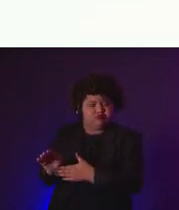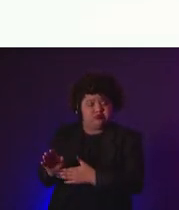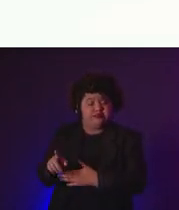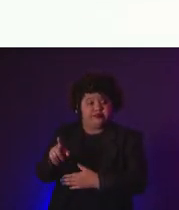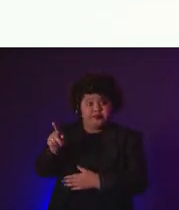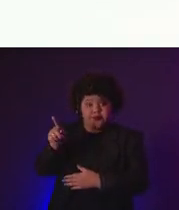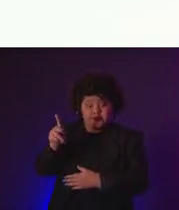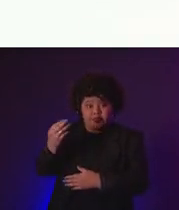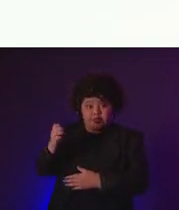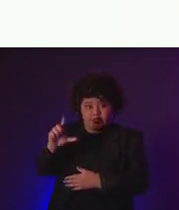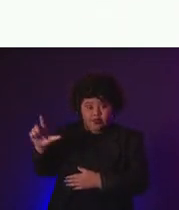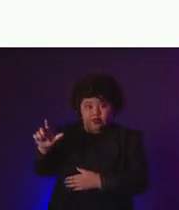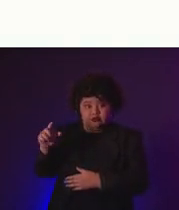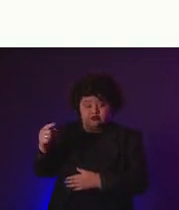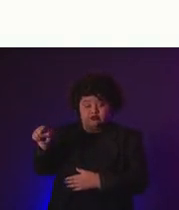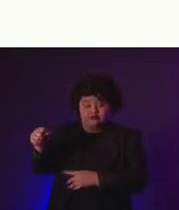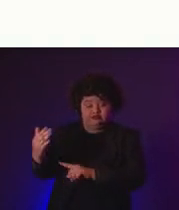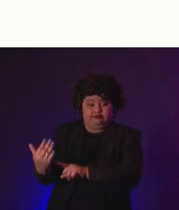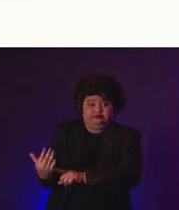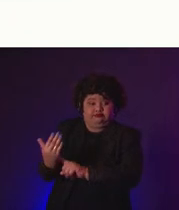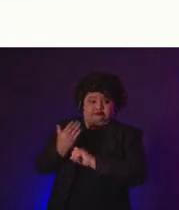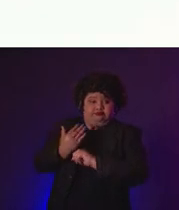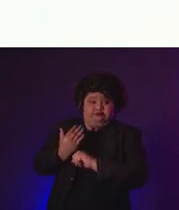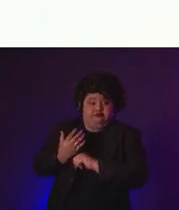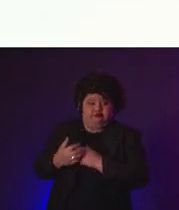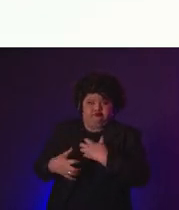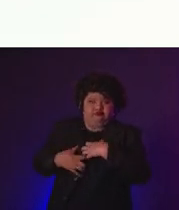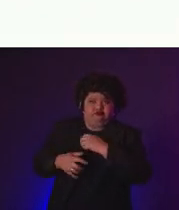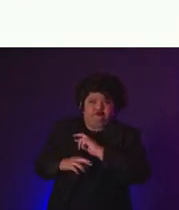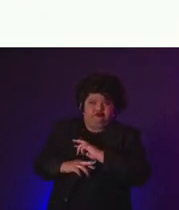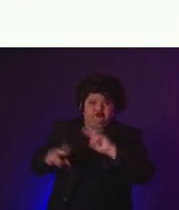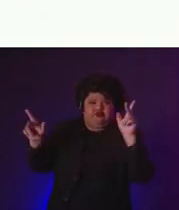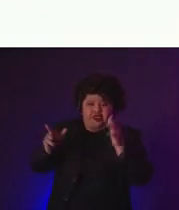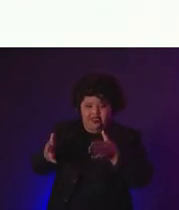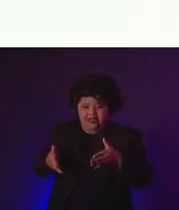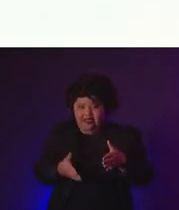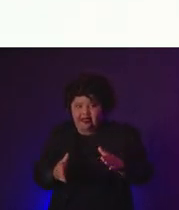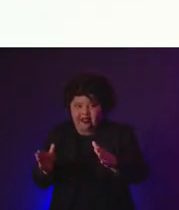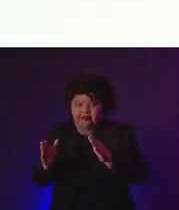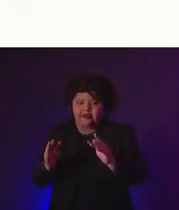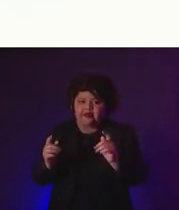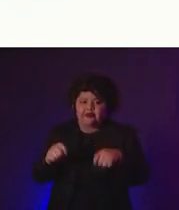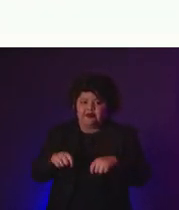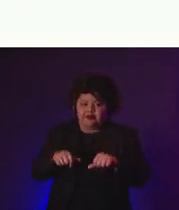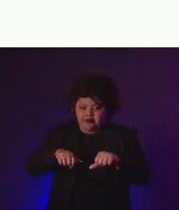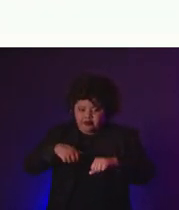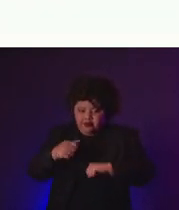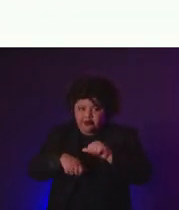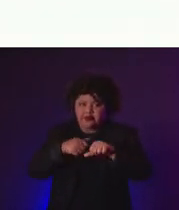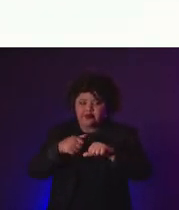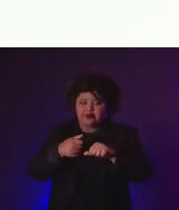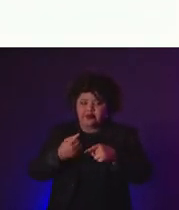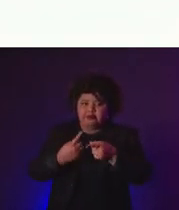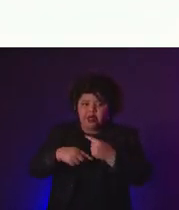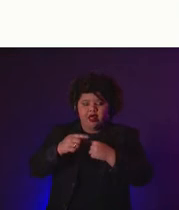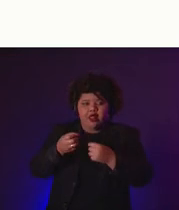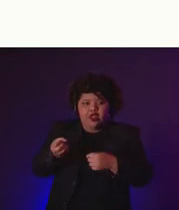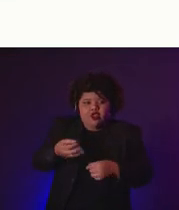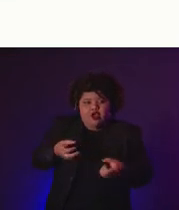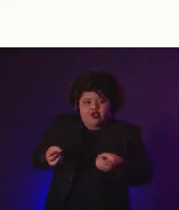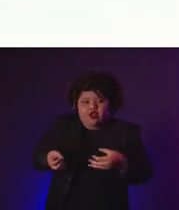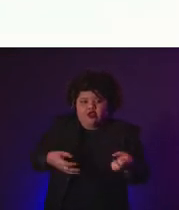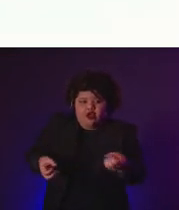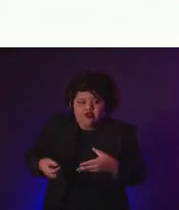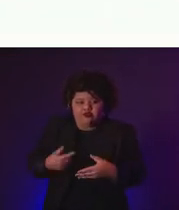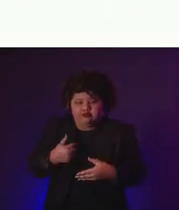path fusing research skills, analytic perspective, and innovation, hallmarks of Phil's style that I had inculcated with my